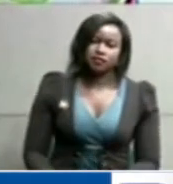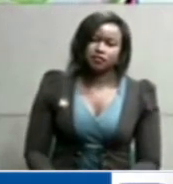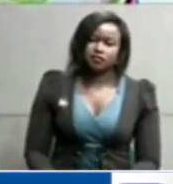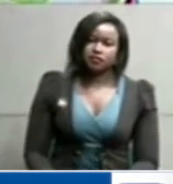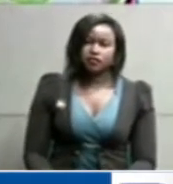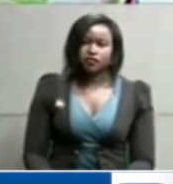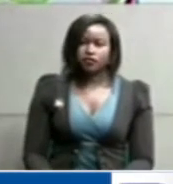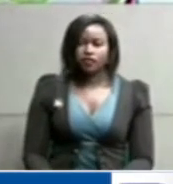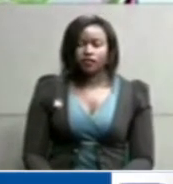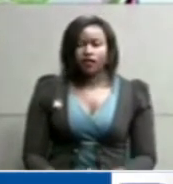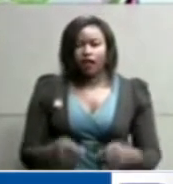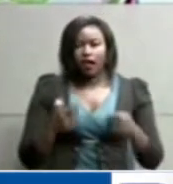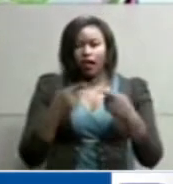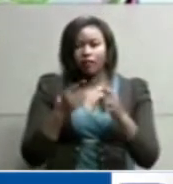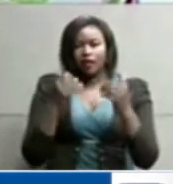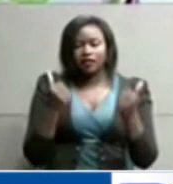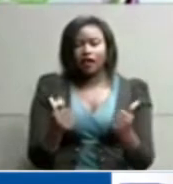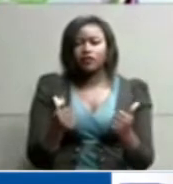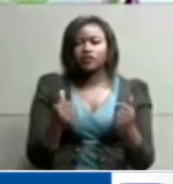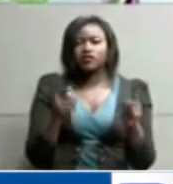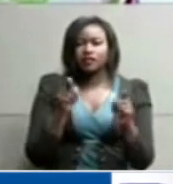Now, as we were in the meeting yesterday,